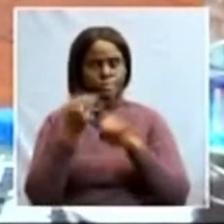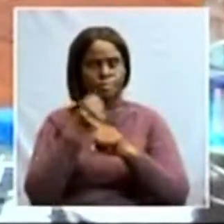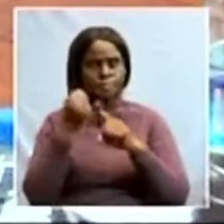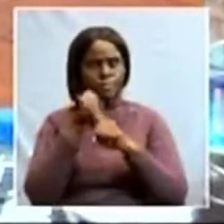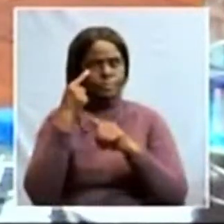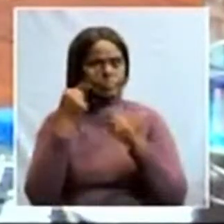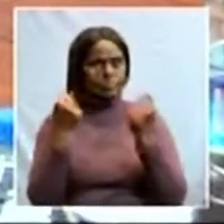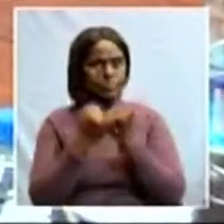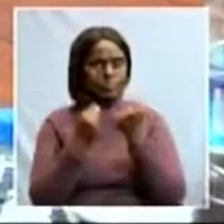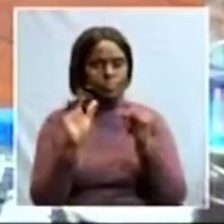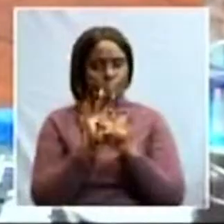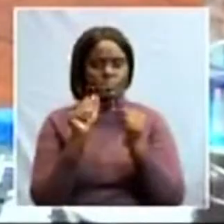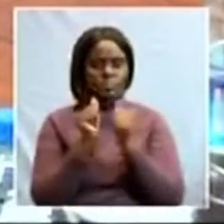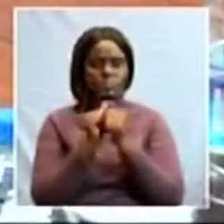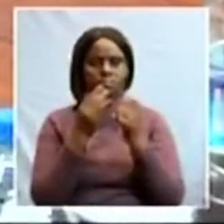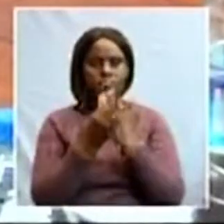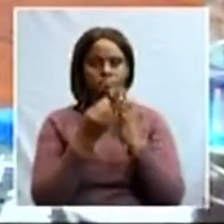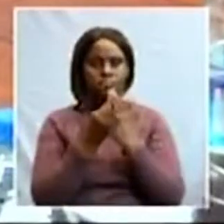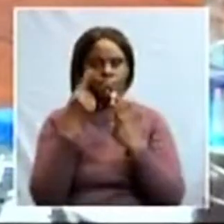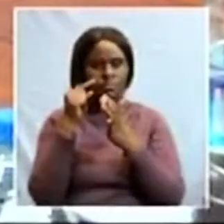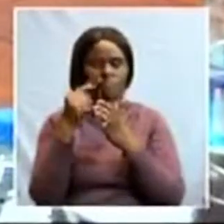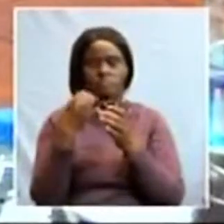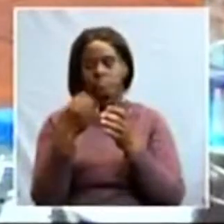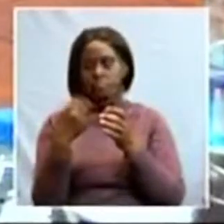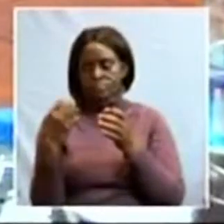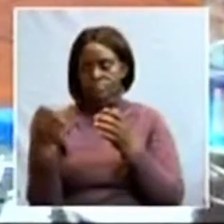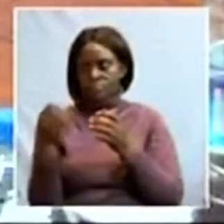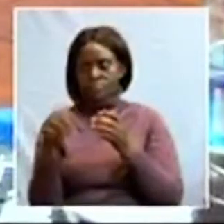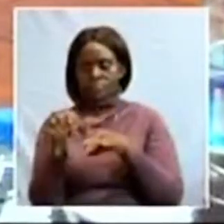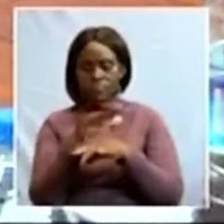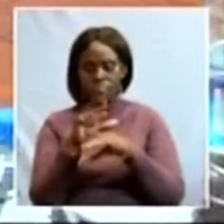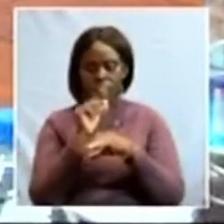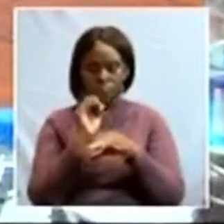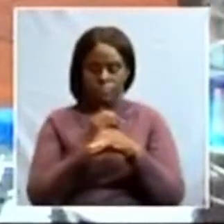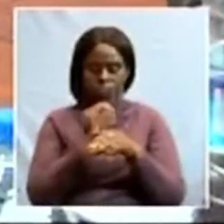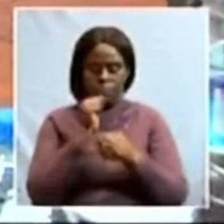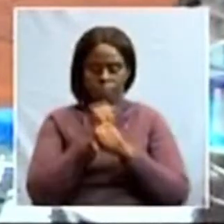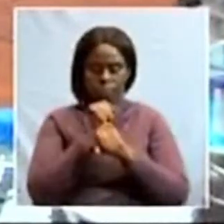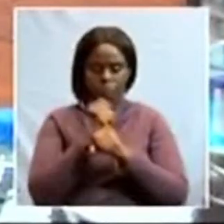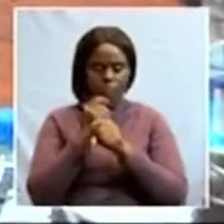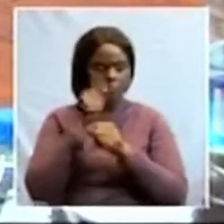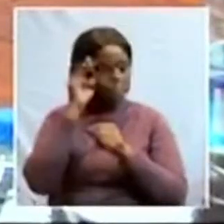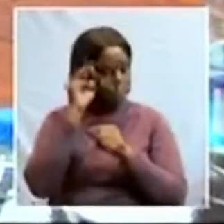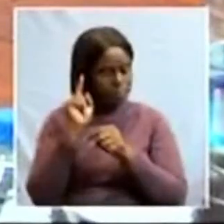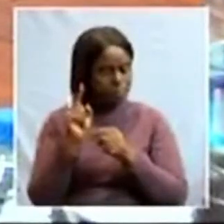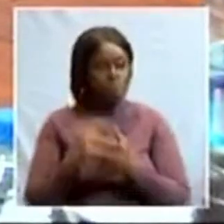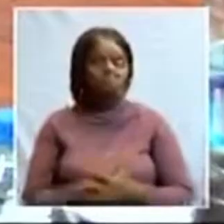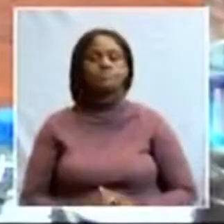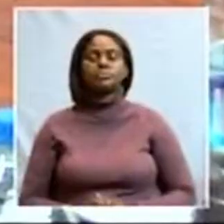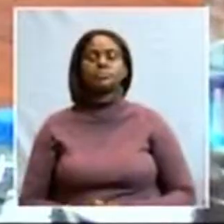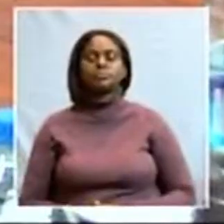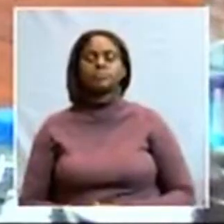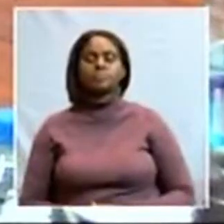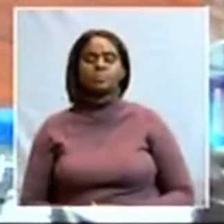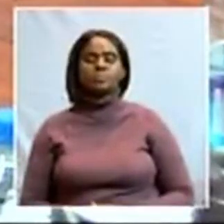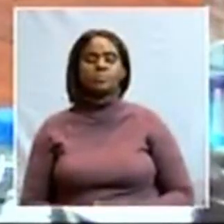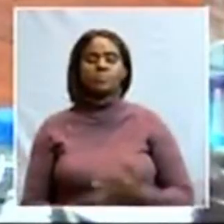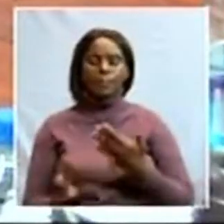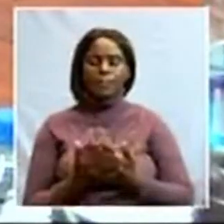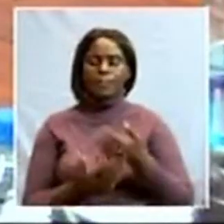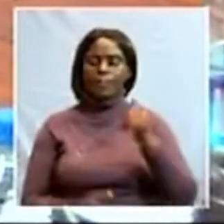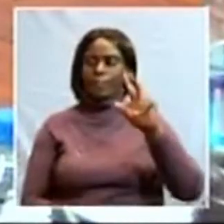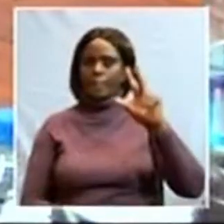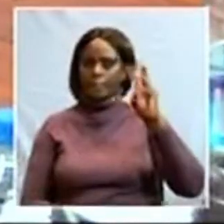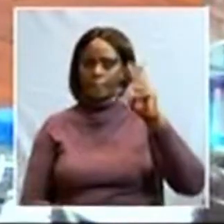for support and funding for equipment beyond our capacity from the ministry. Appendix